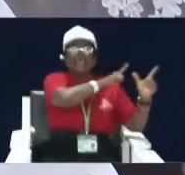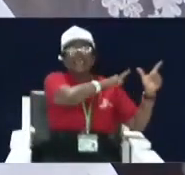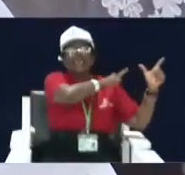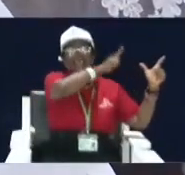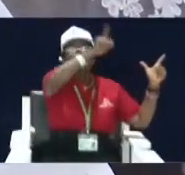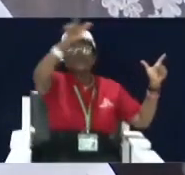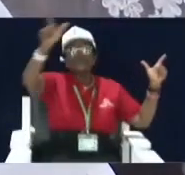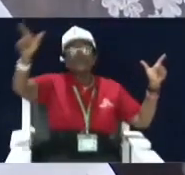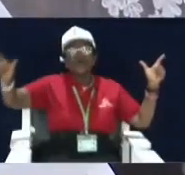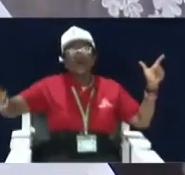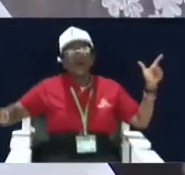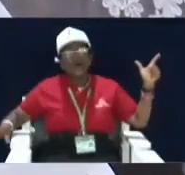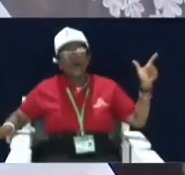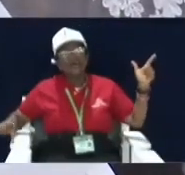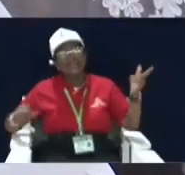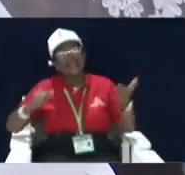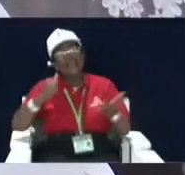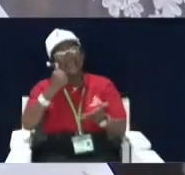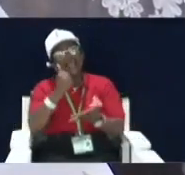His Lord.